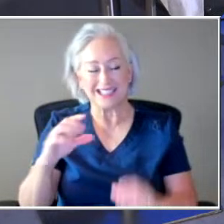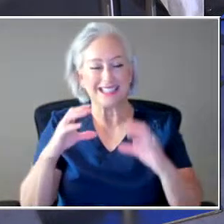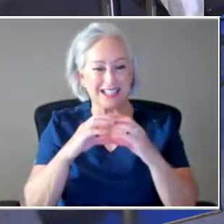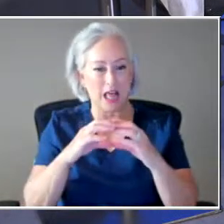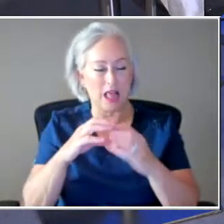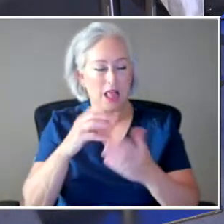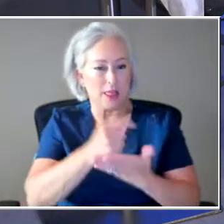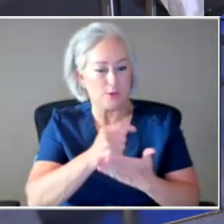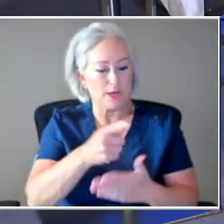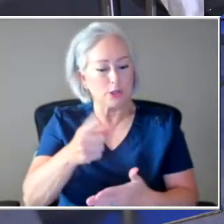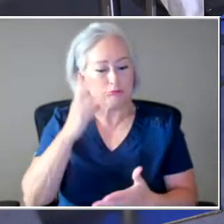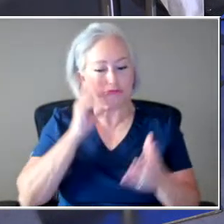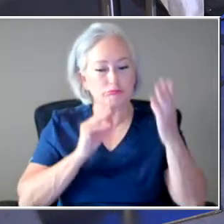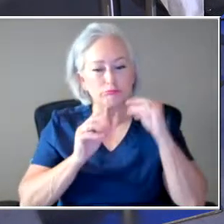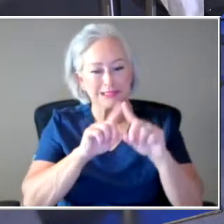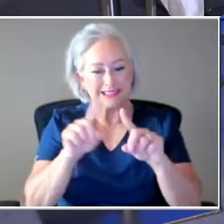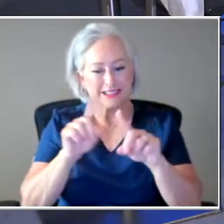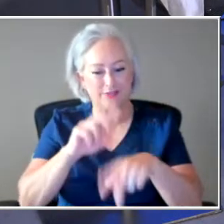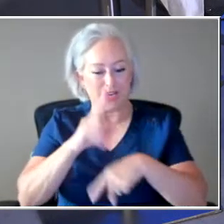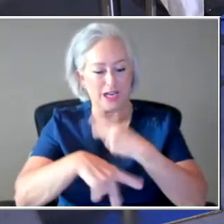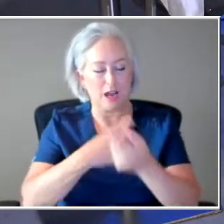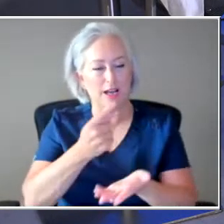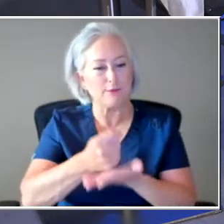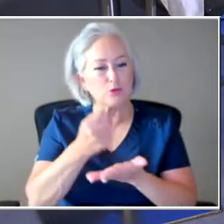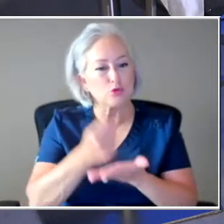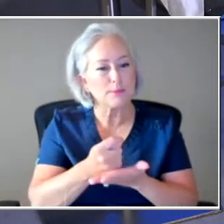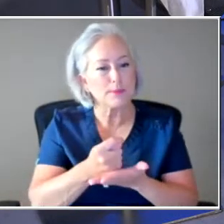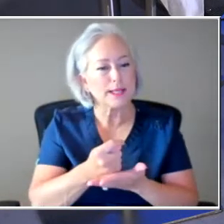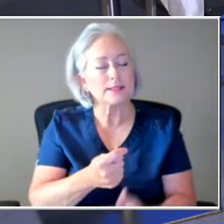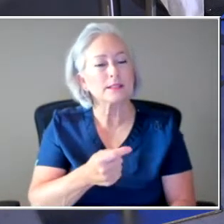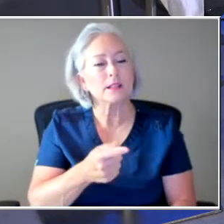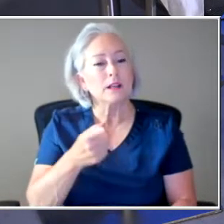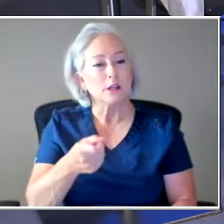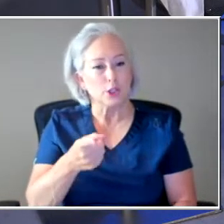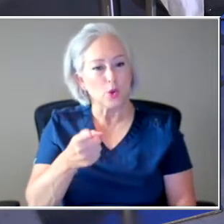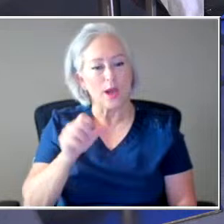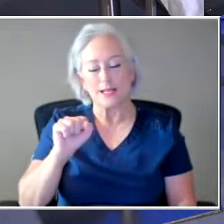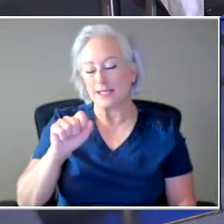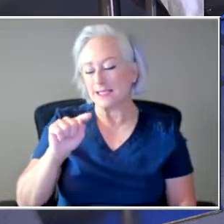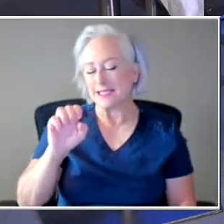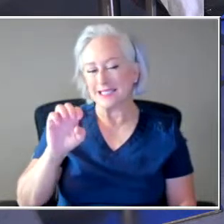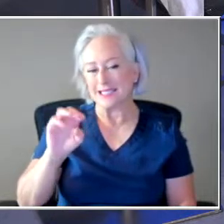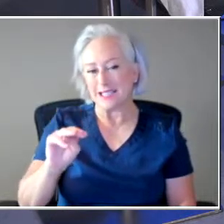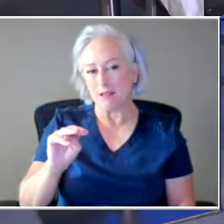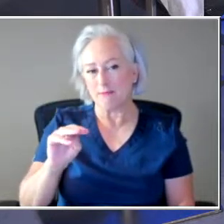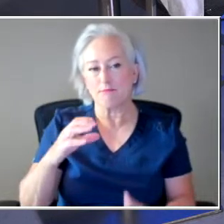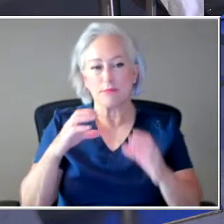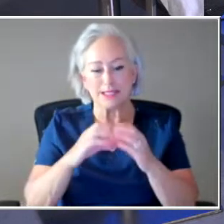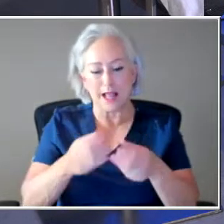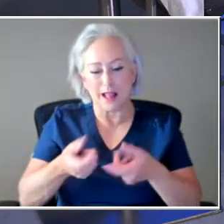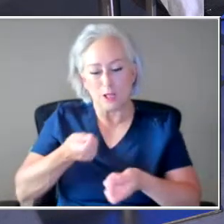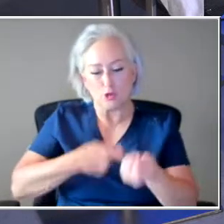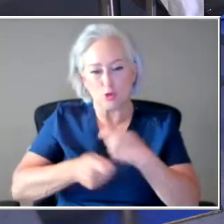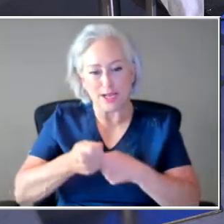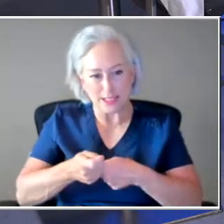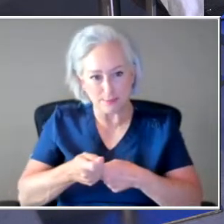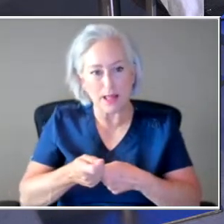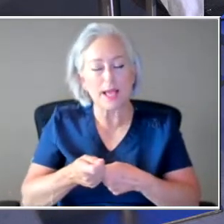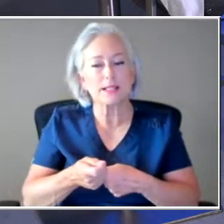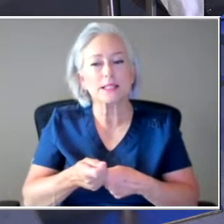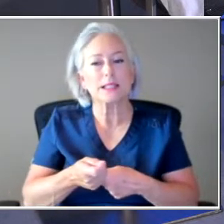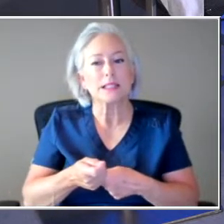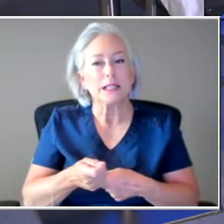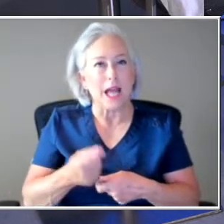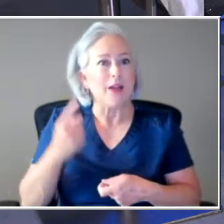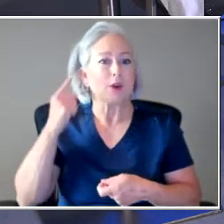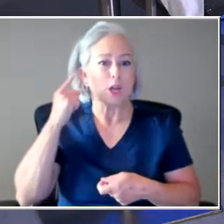years. Let's talk about those. And you had a stem cell transplant. That was in 2009. We heard other survivors talk about how tough a